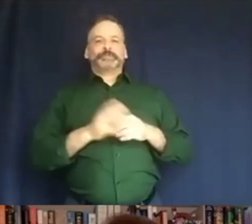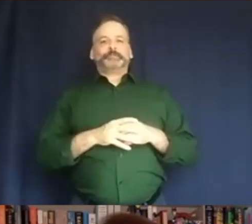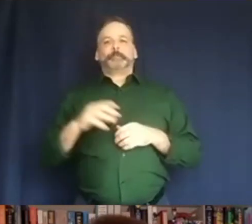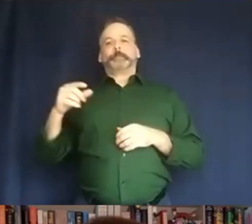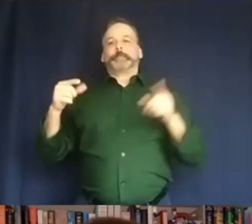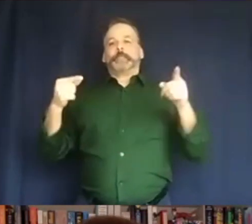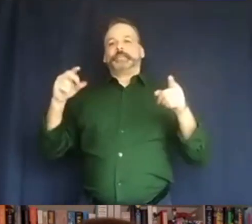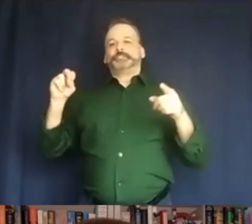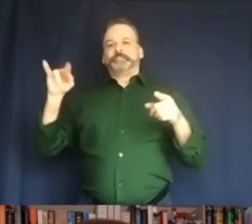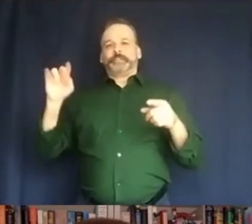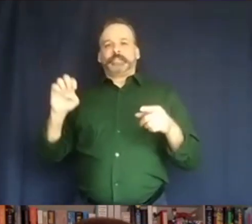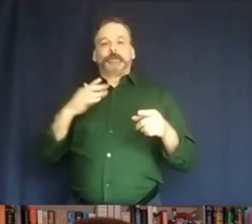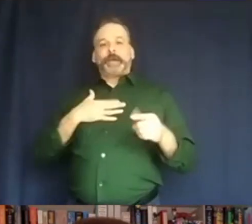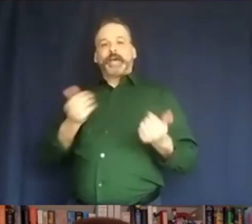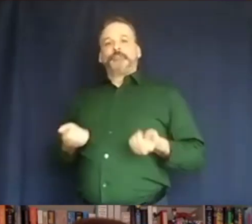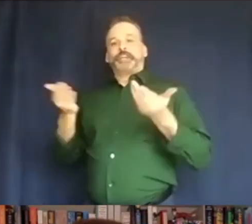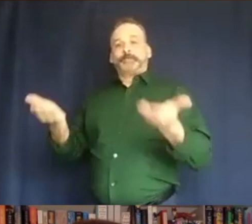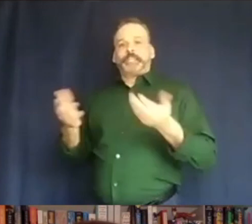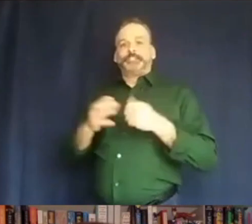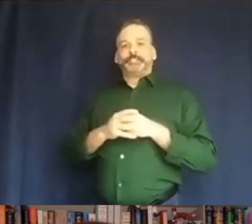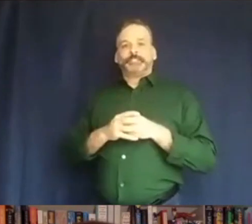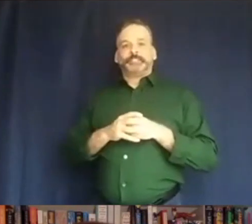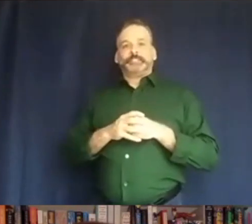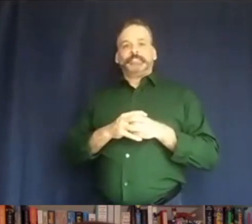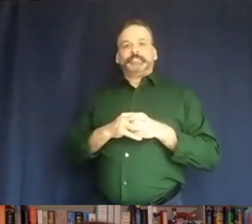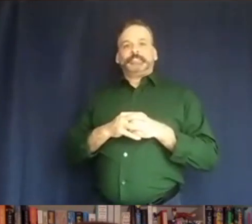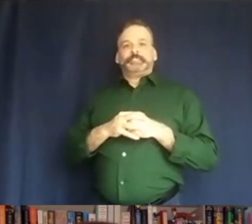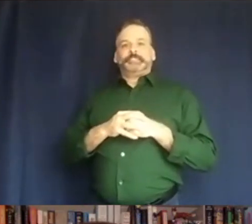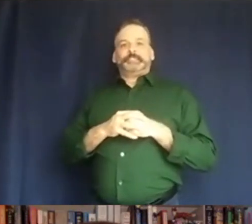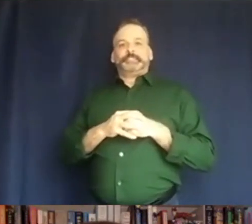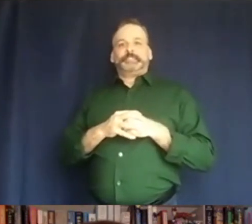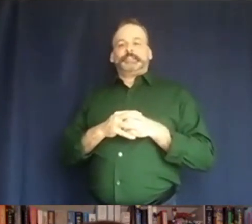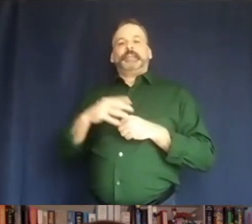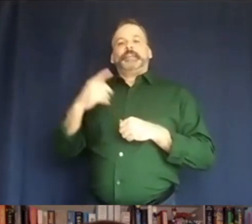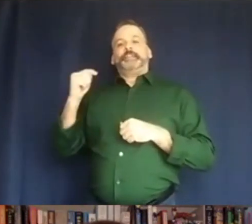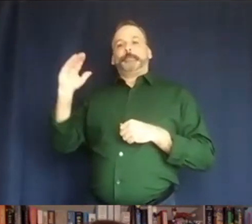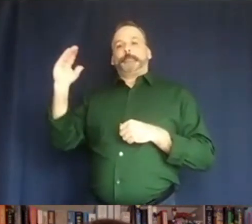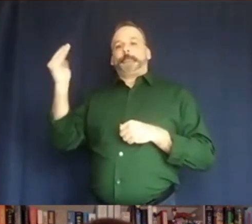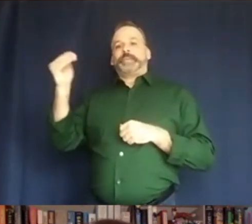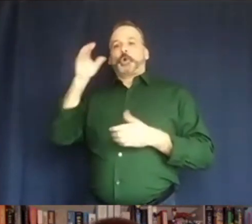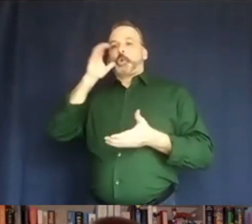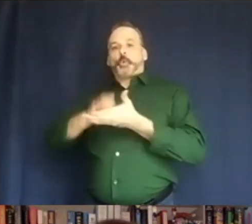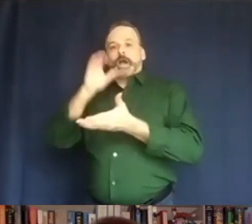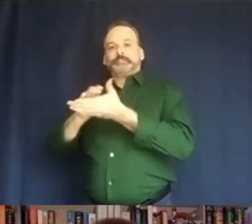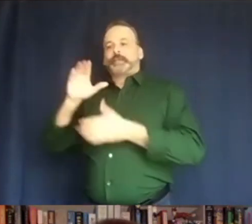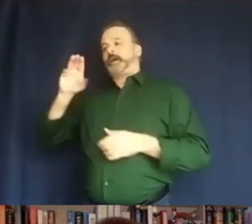My recommendation would be The Mirror Wife by Maria Devana